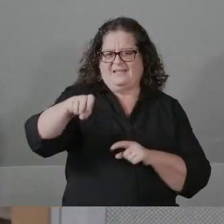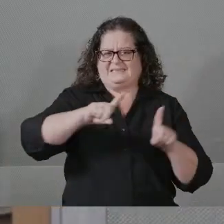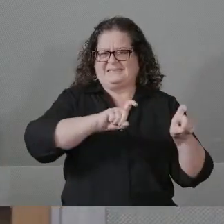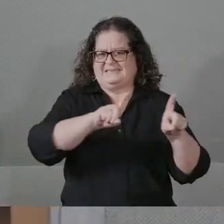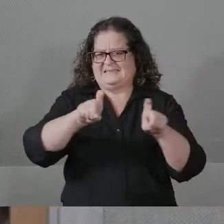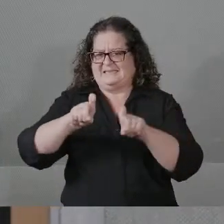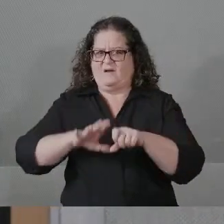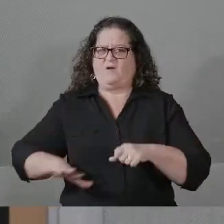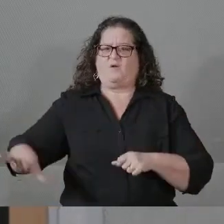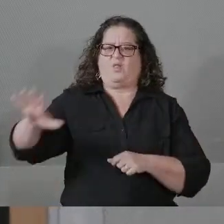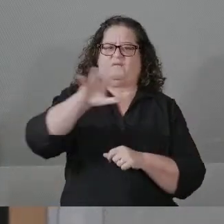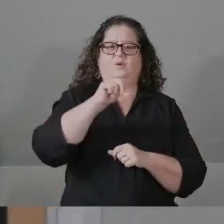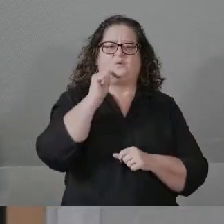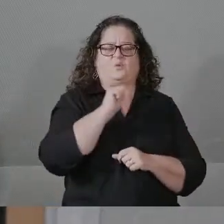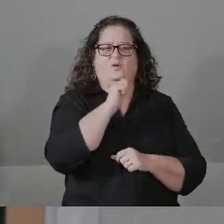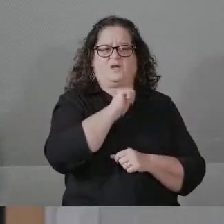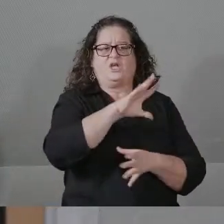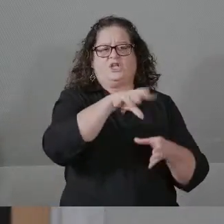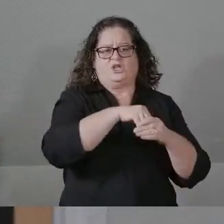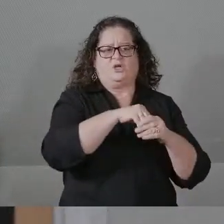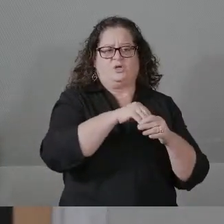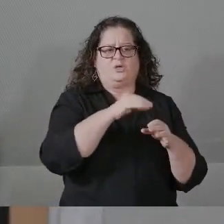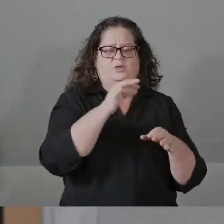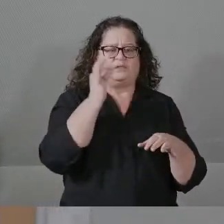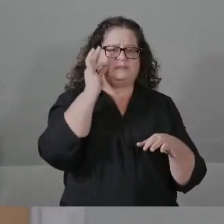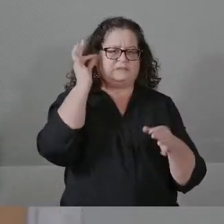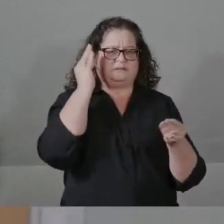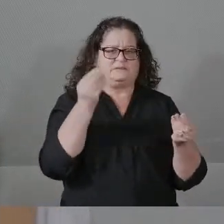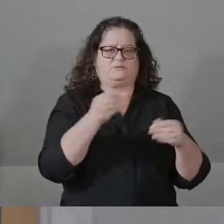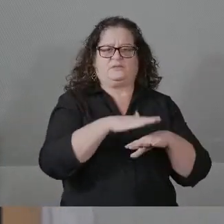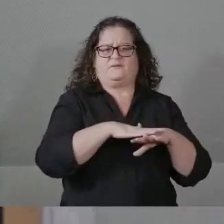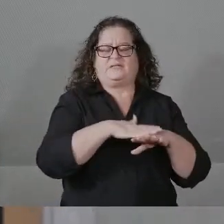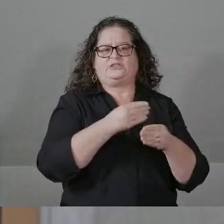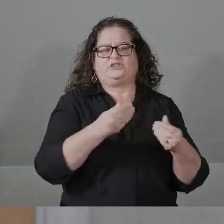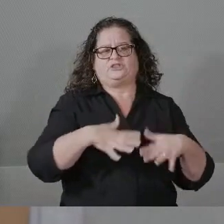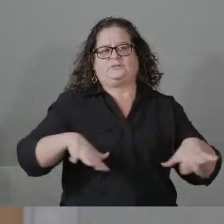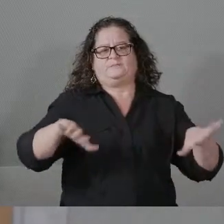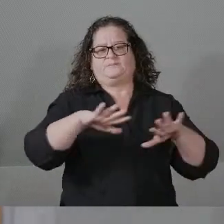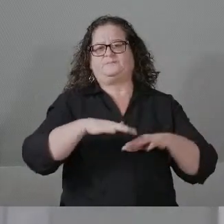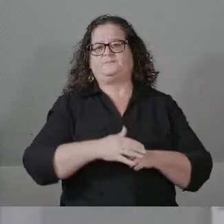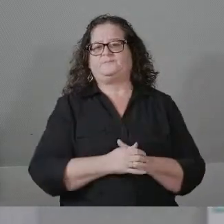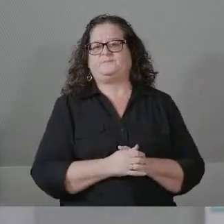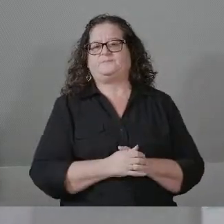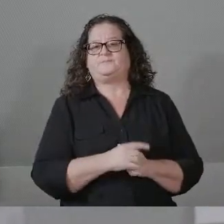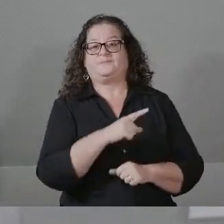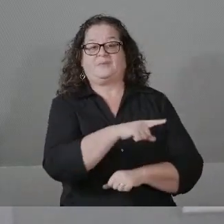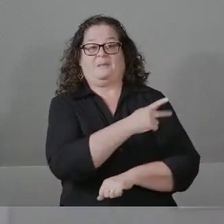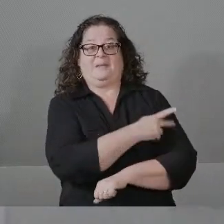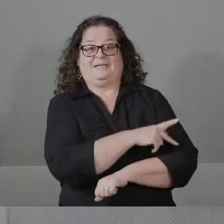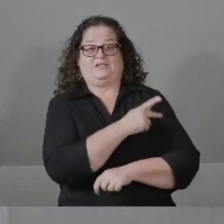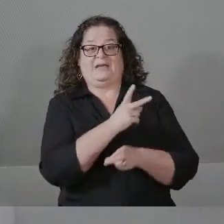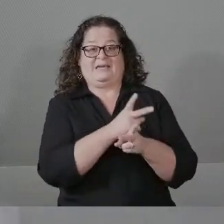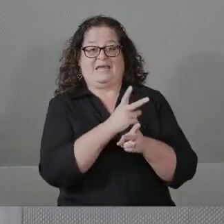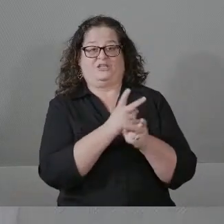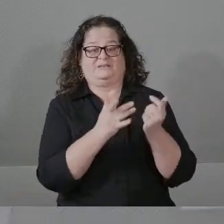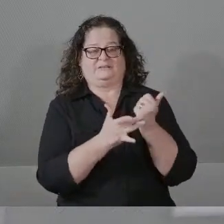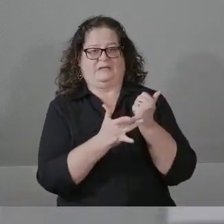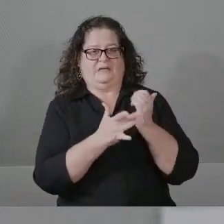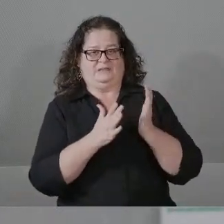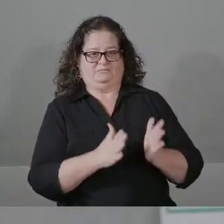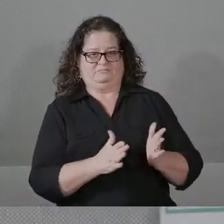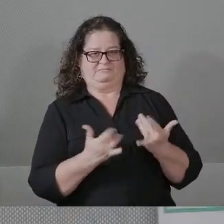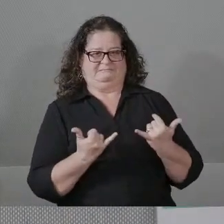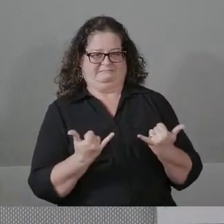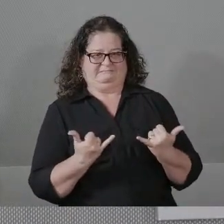on some of our Native American reservations. He works as a patient care technician at Scottsdale Osborne Medical Center and is